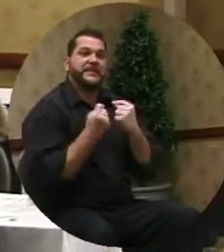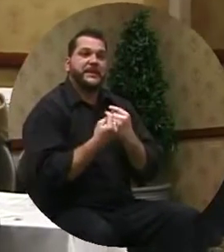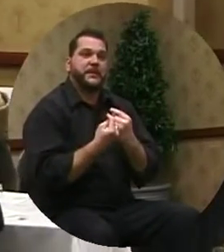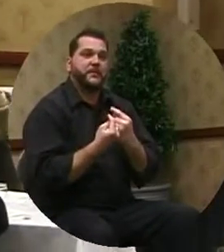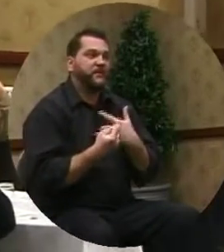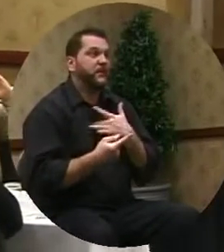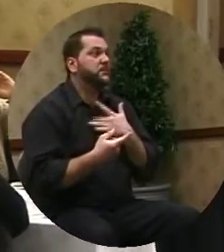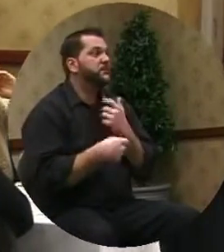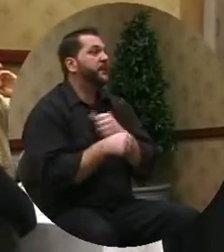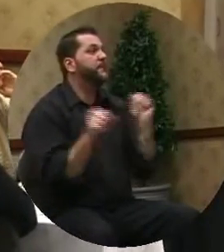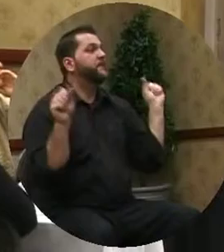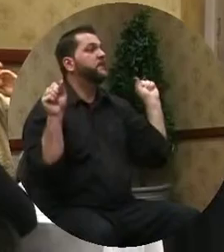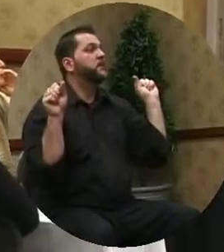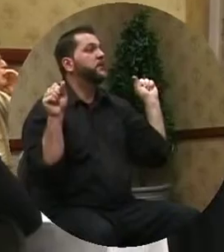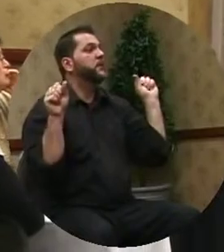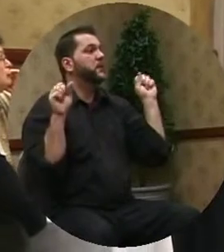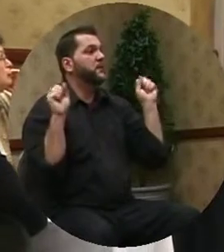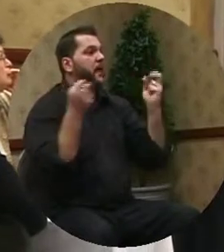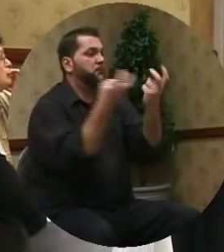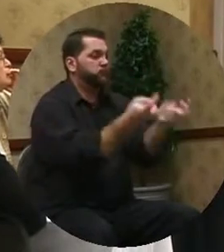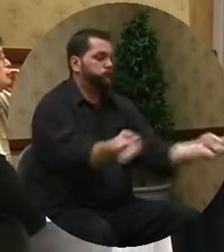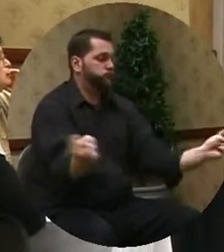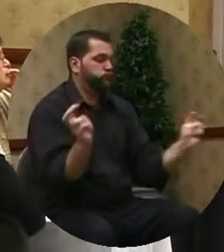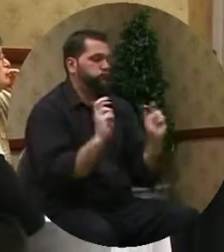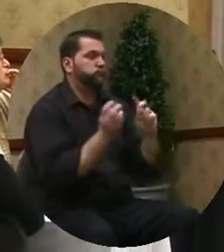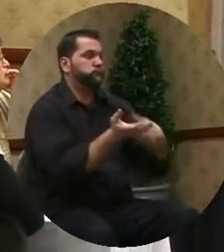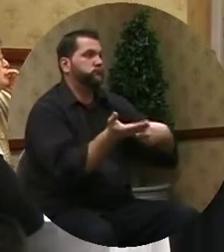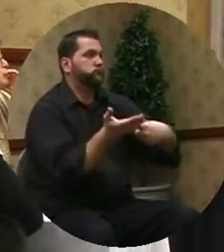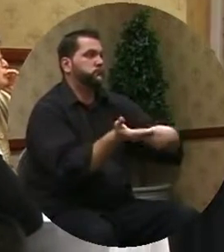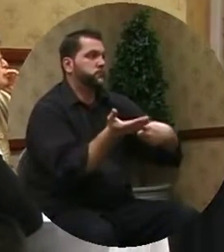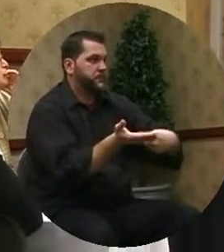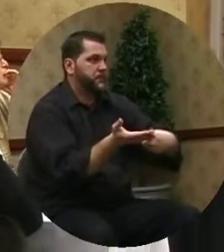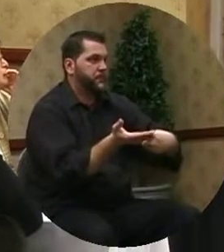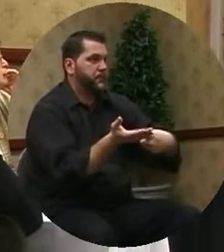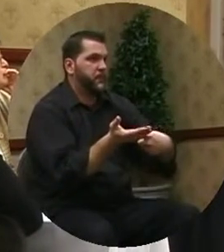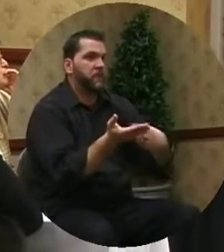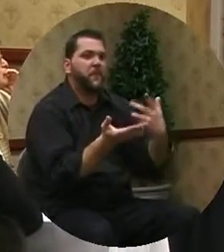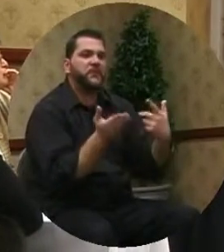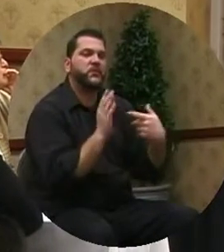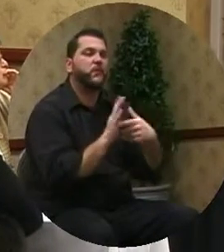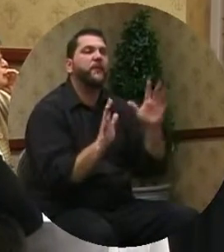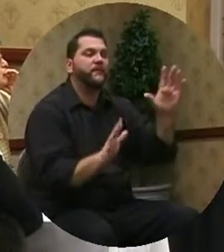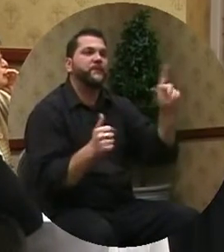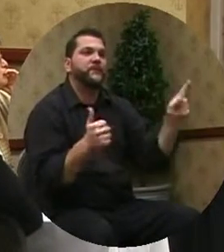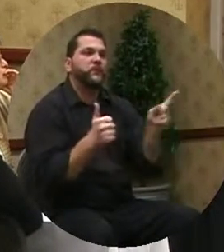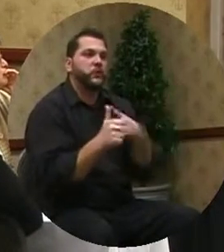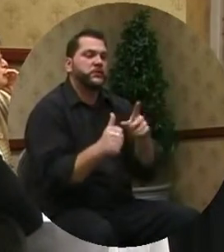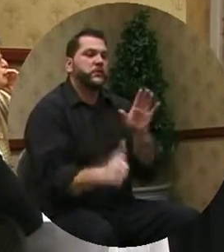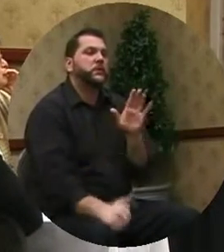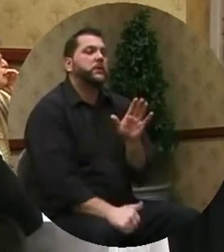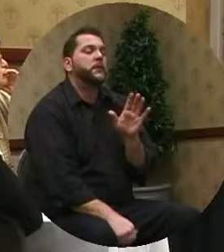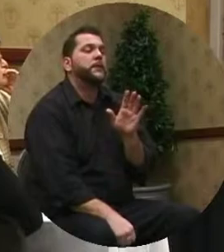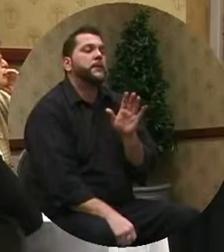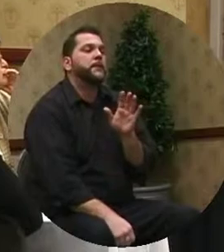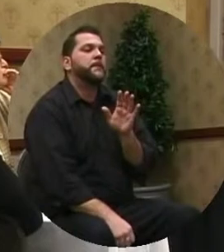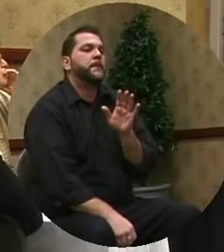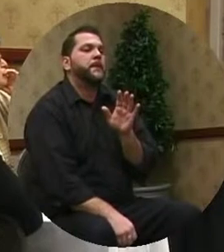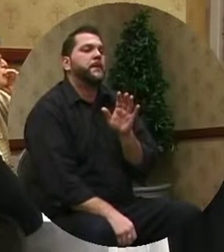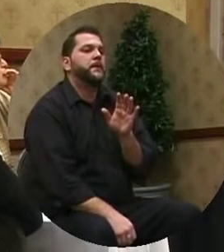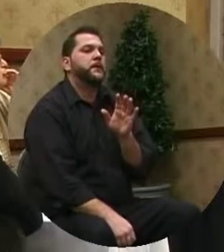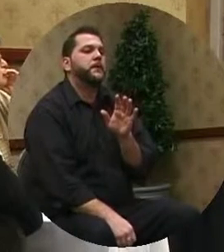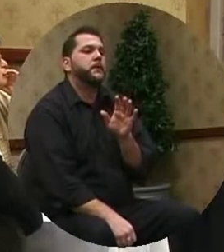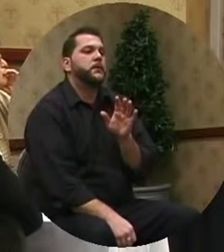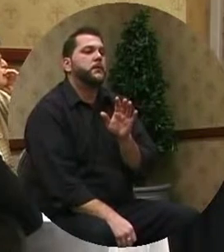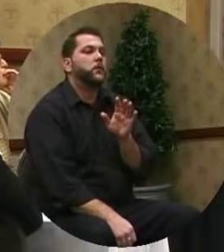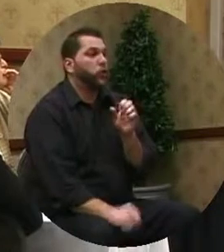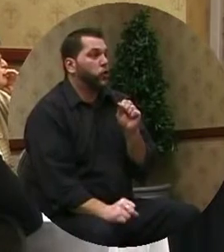feels very safe, and you have 2 teachers, I mean, the first question is, could it be that one teacher deals